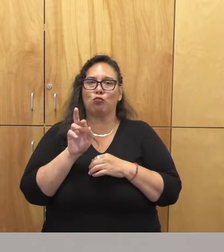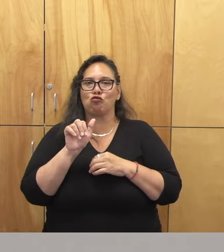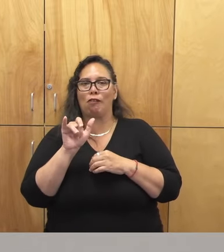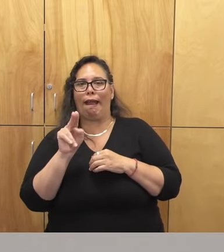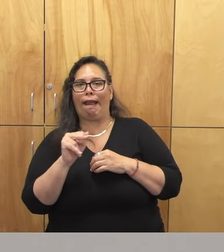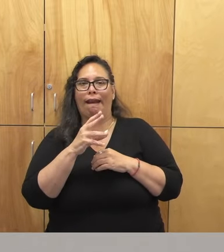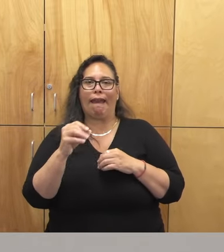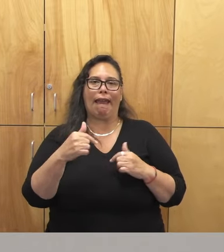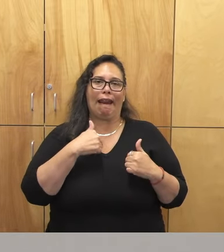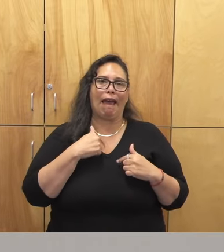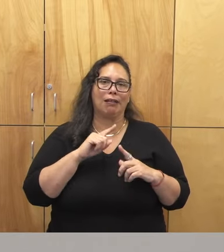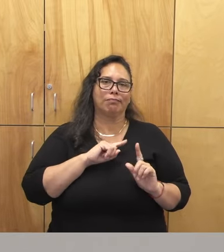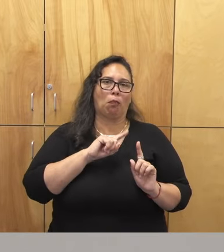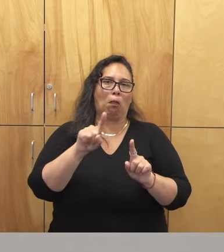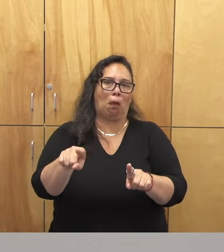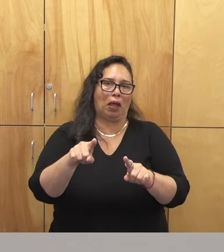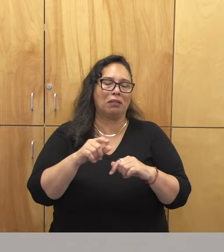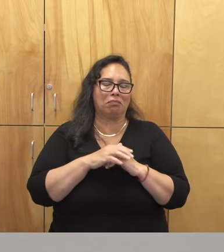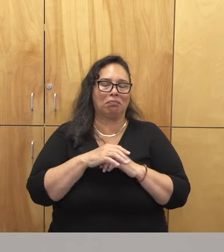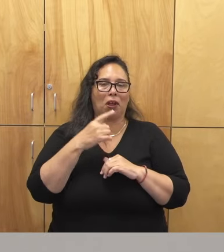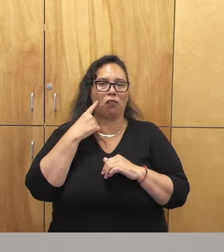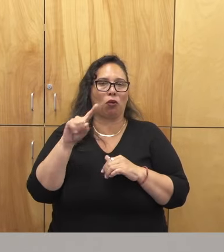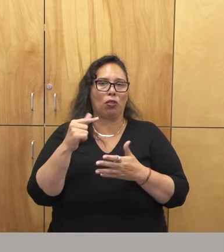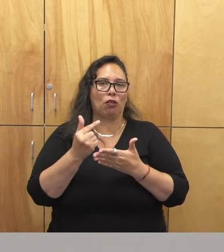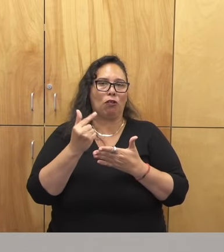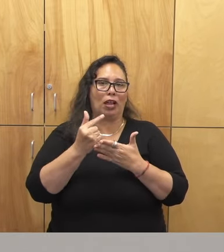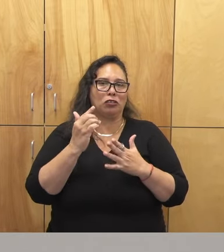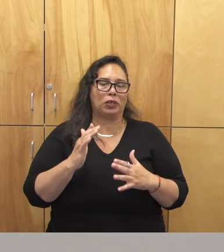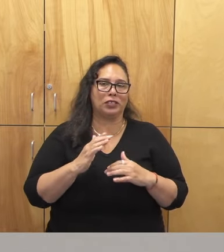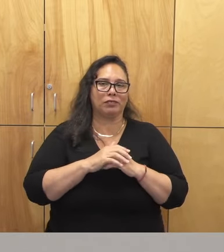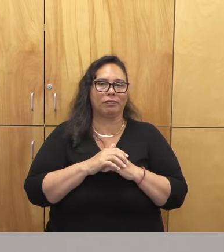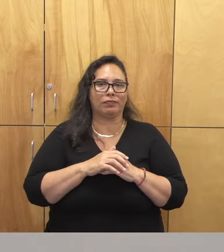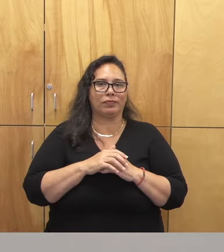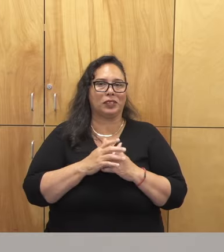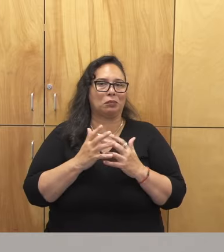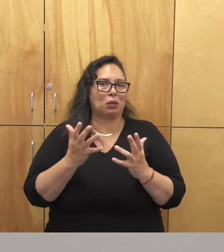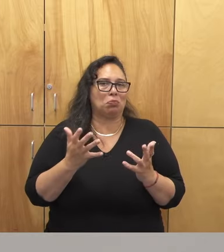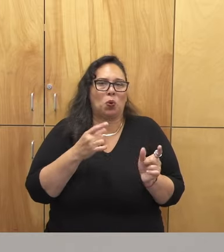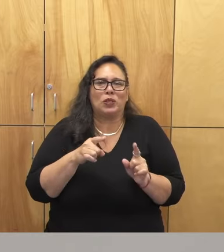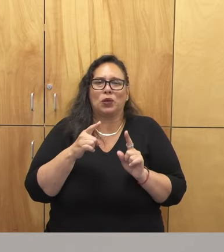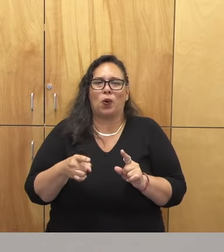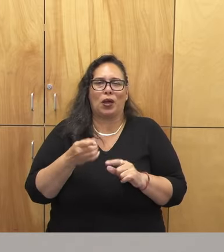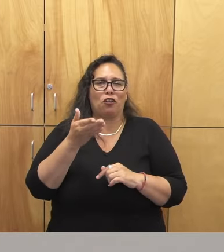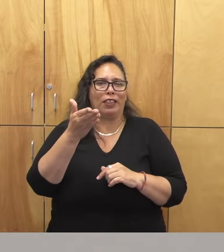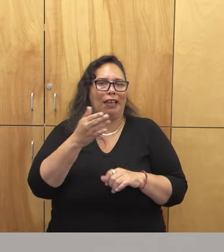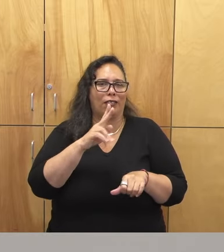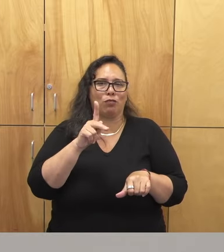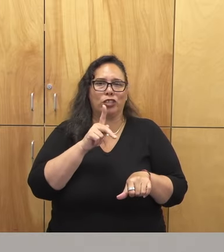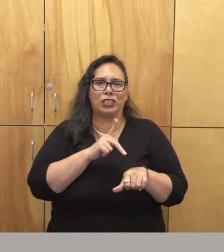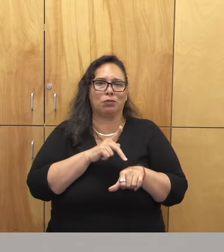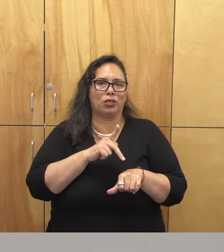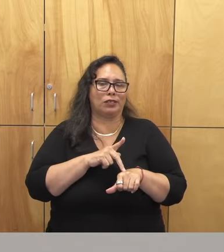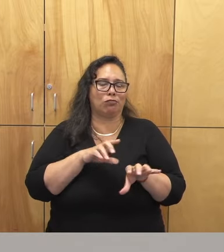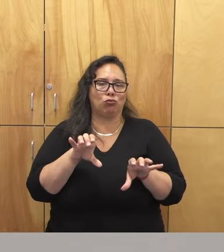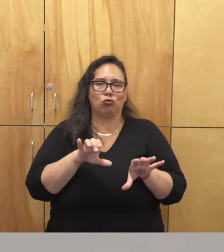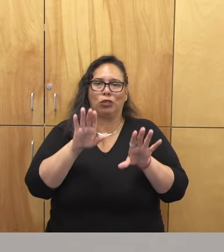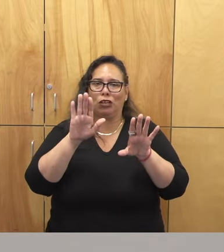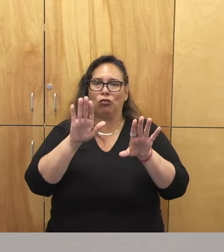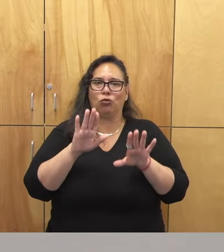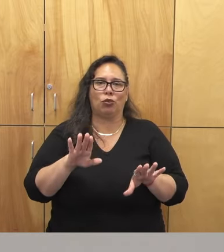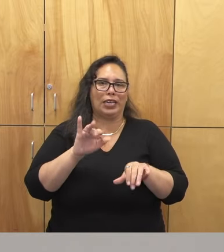over for the graduation, but just what's going on over there. And the principal, I think, is doing a great